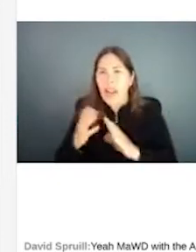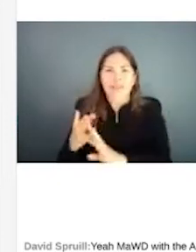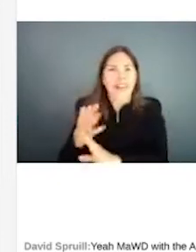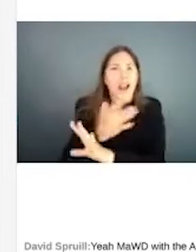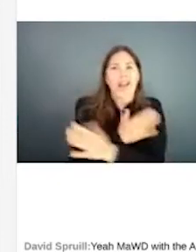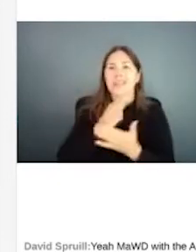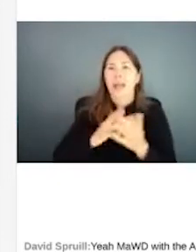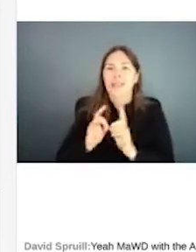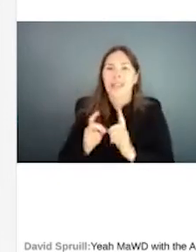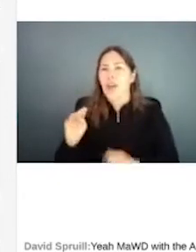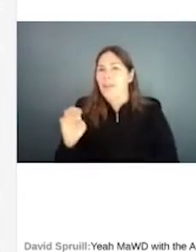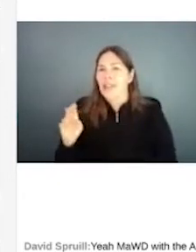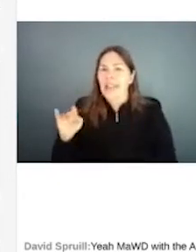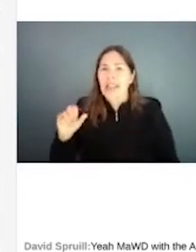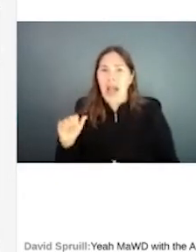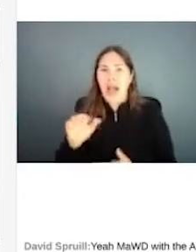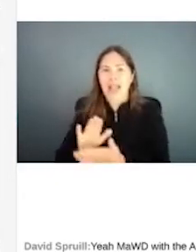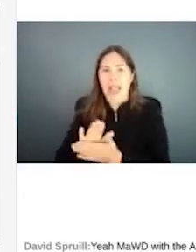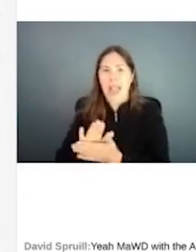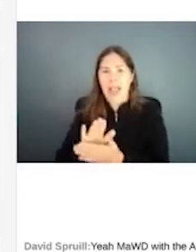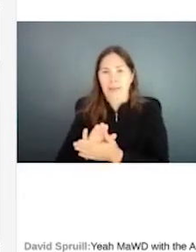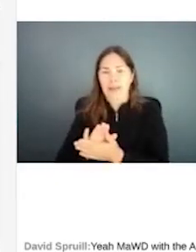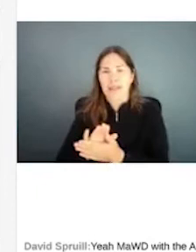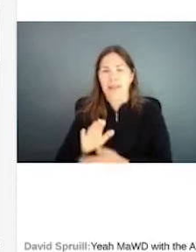media academies,